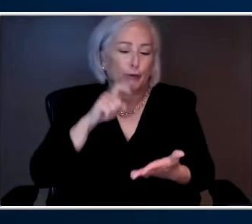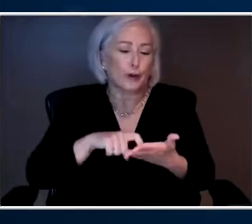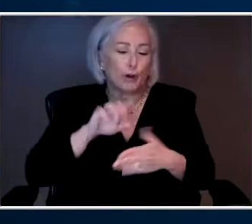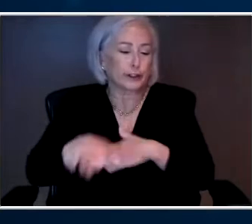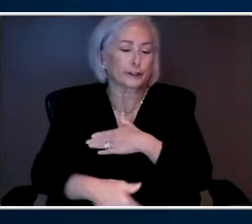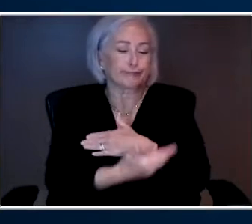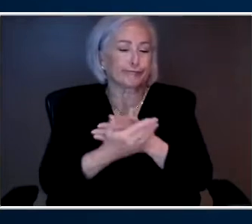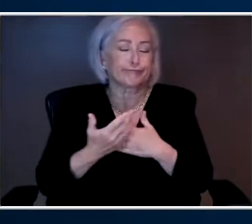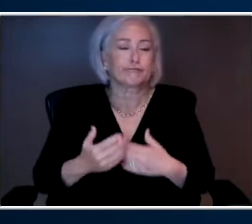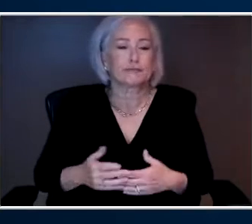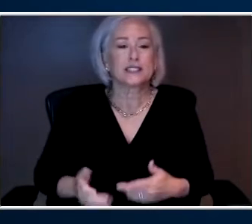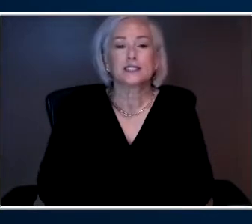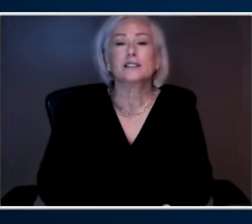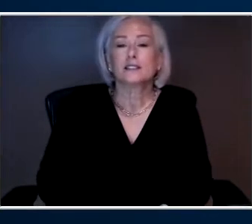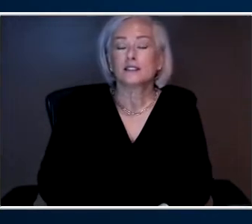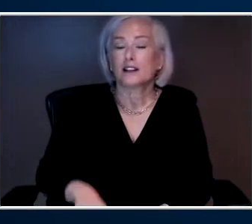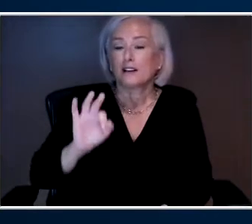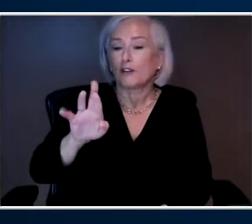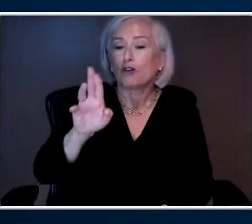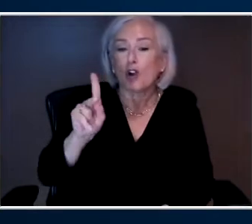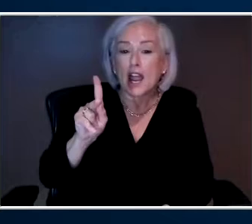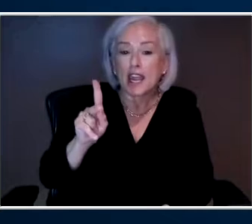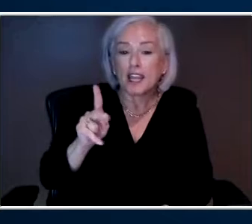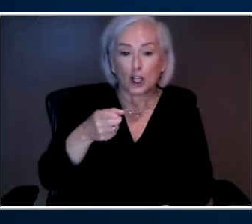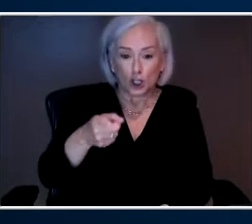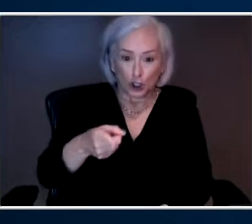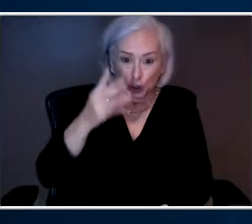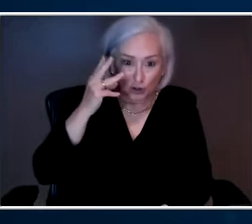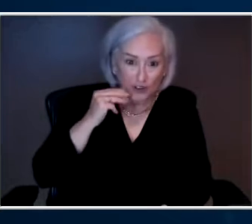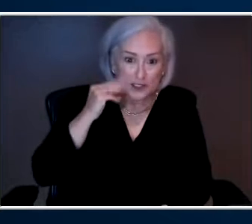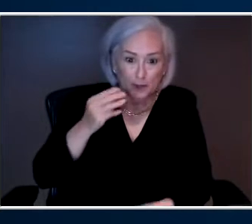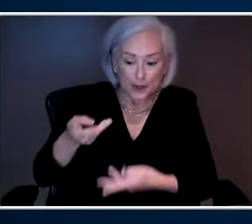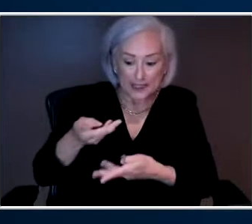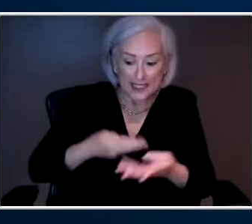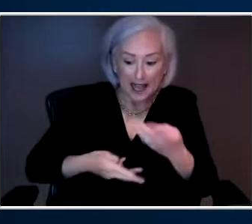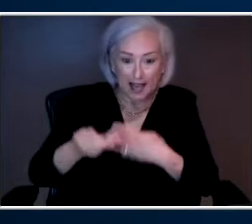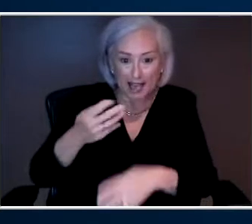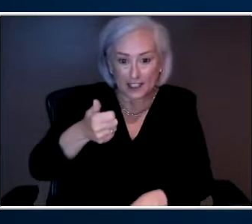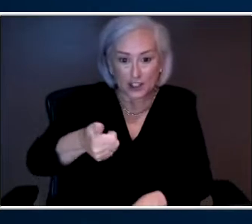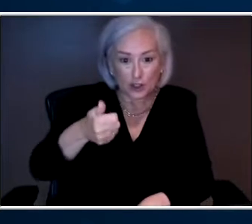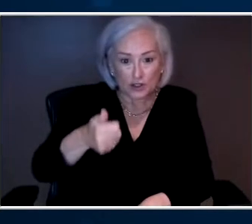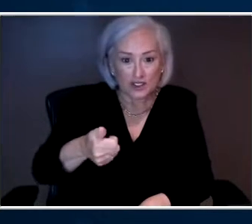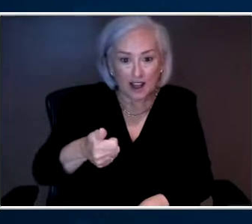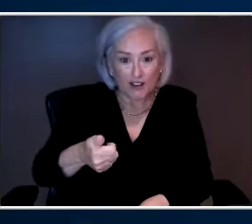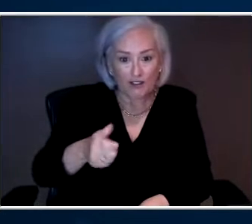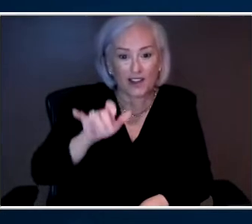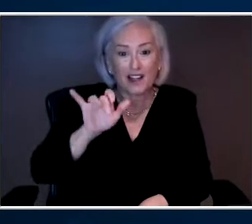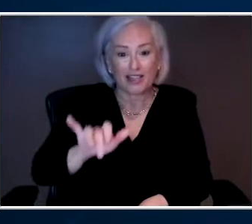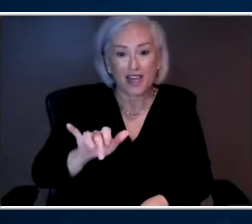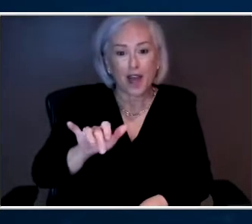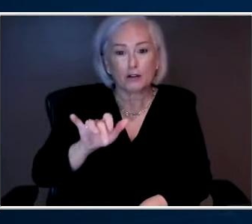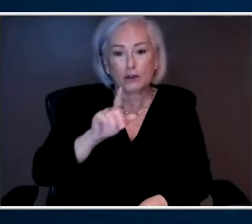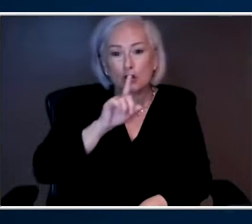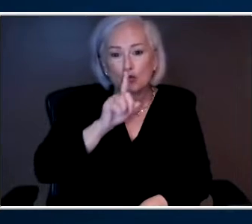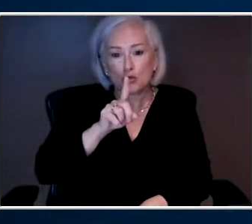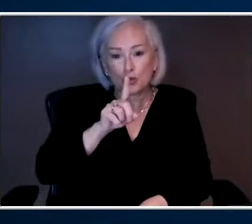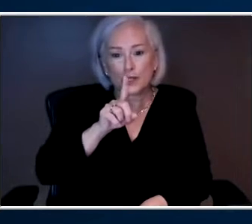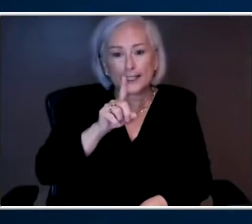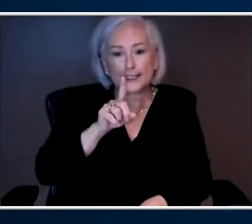So Frank, I want to bring you back in because you've been through dialysis, and I understand this really took a mental toll. What was that like for